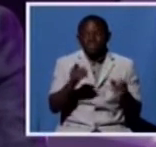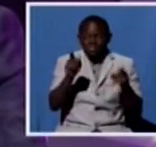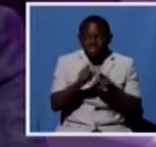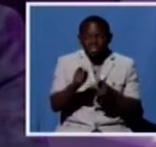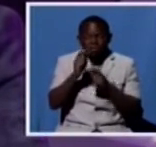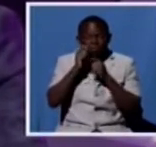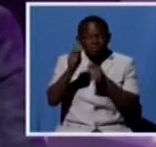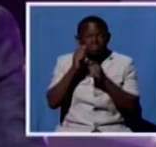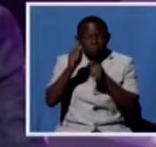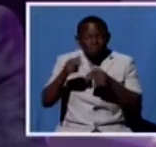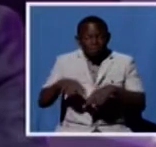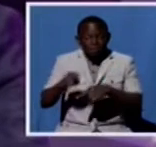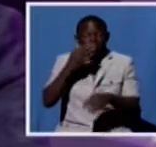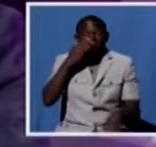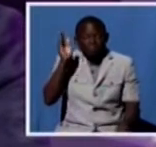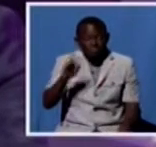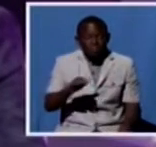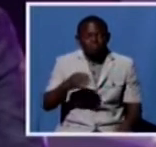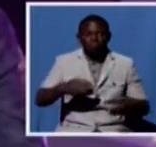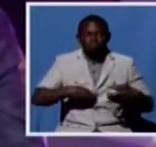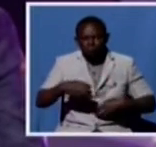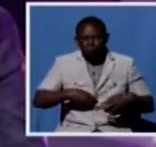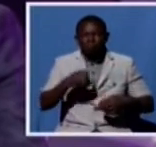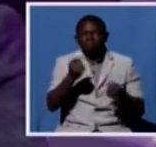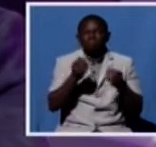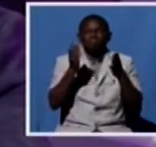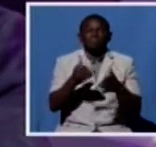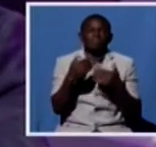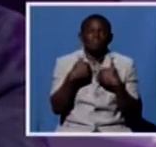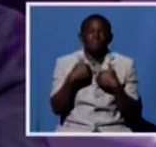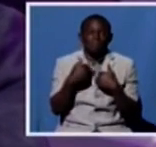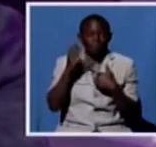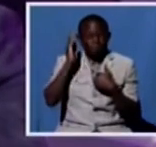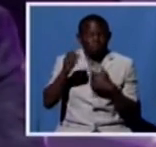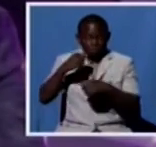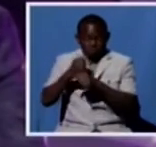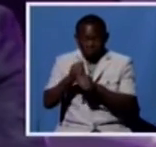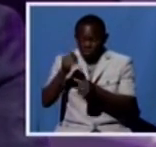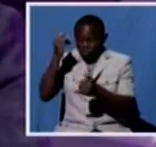other roads like, for instance, the M9, Lusaka Mongo. There's that section,